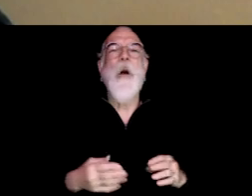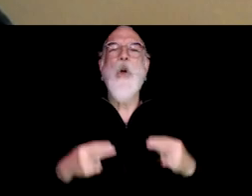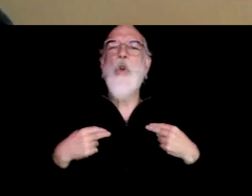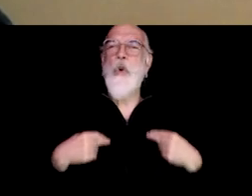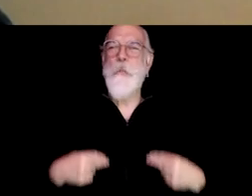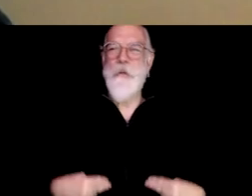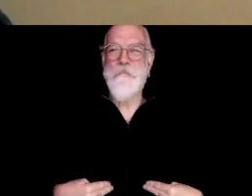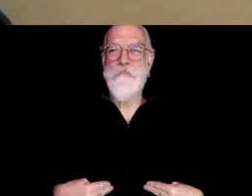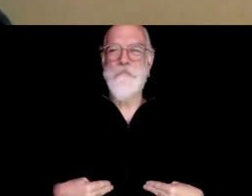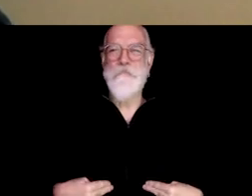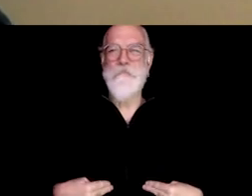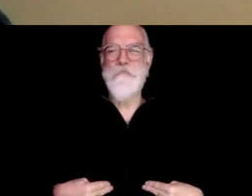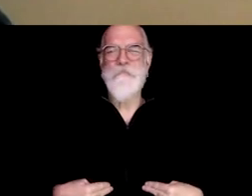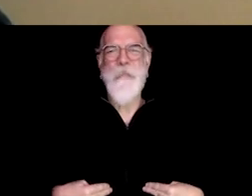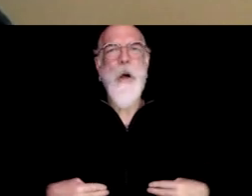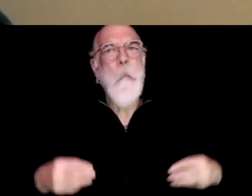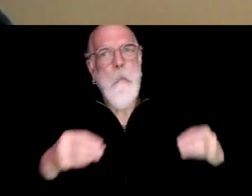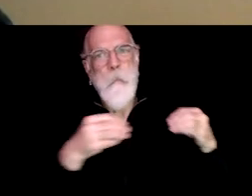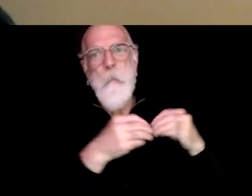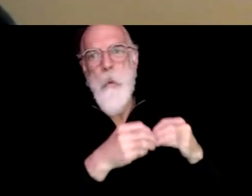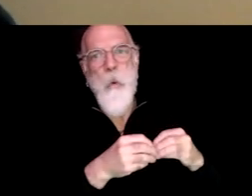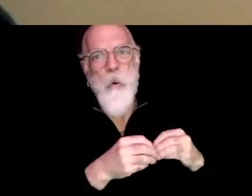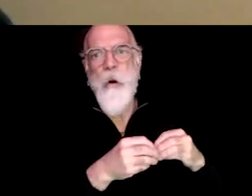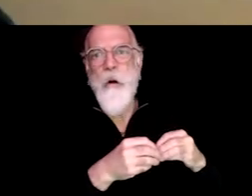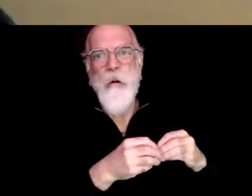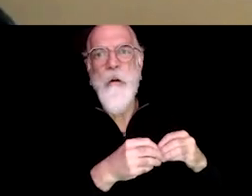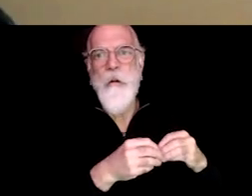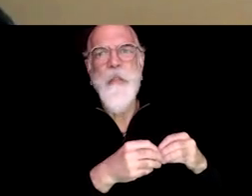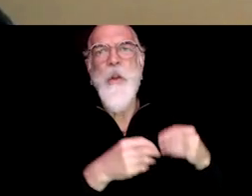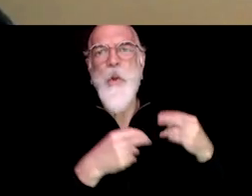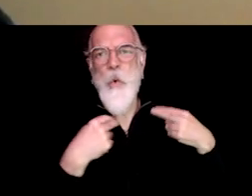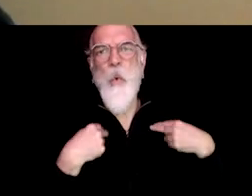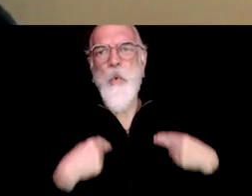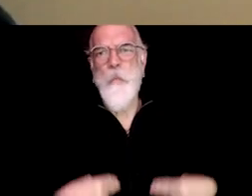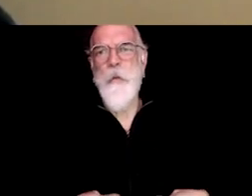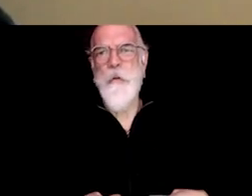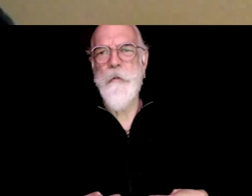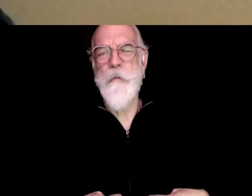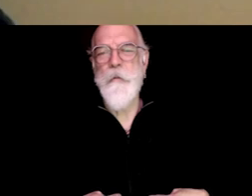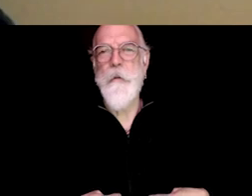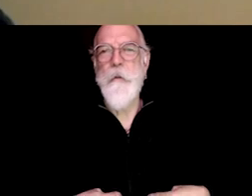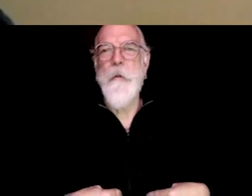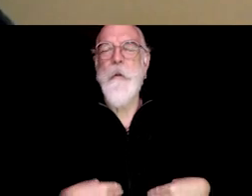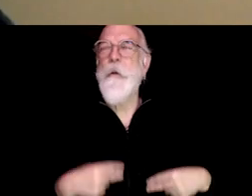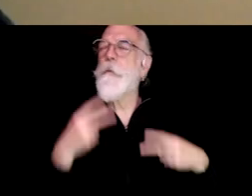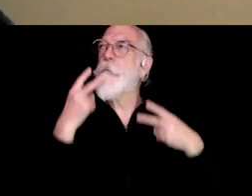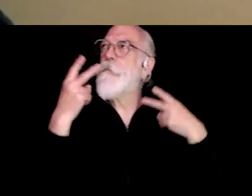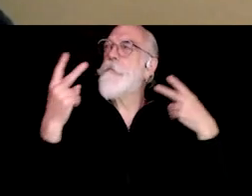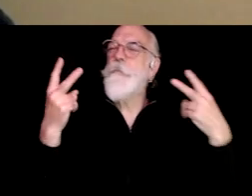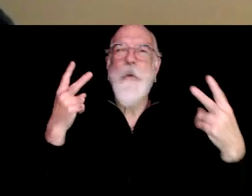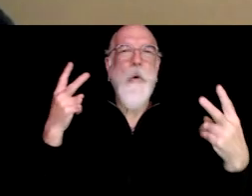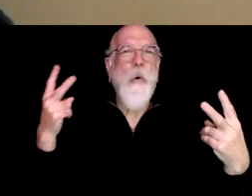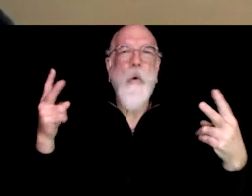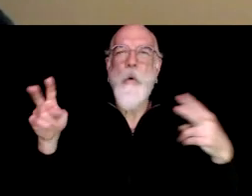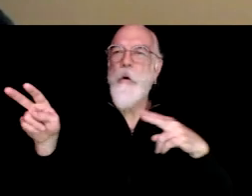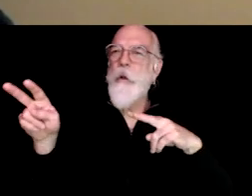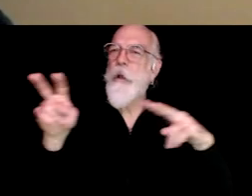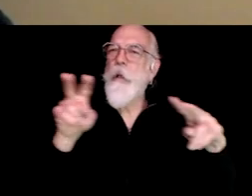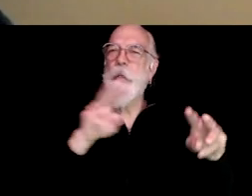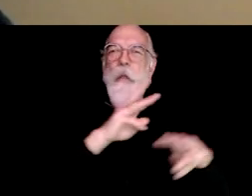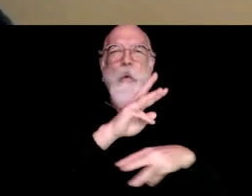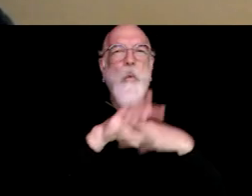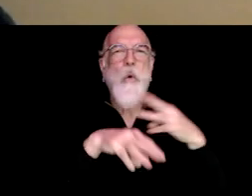rarely beholding the world. Beholding is the correct word, because